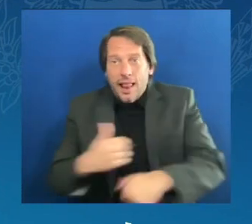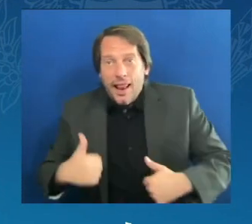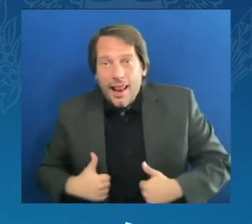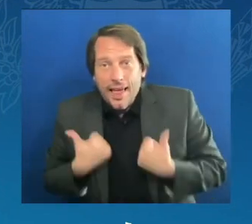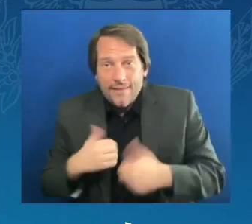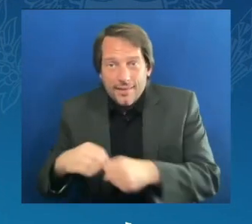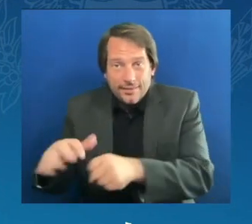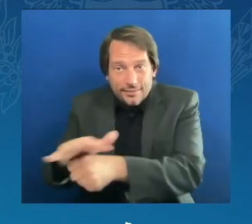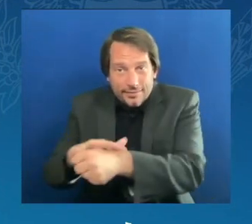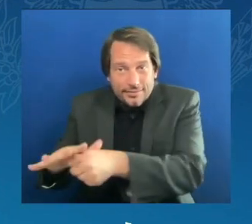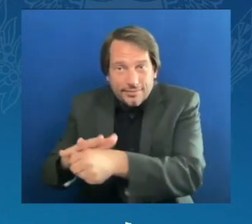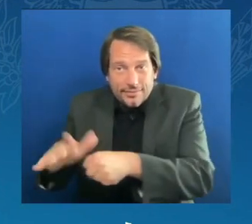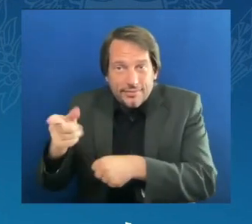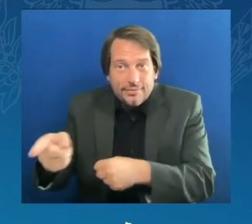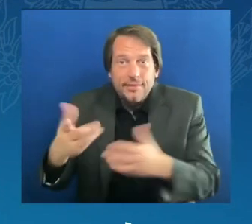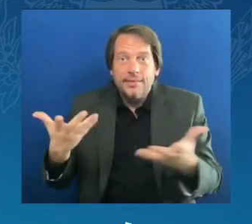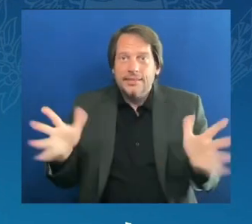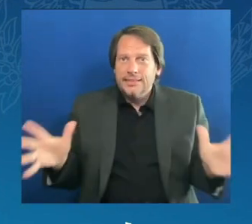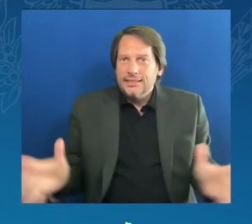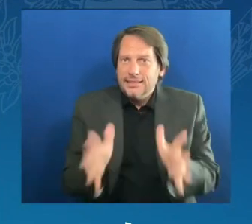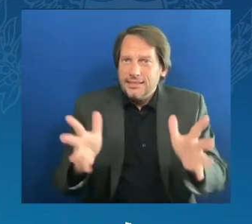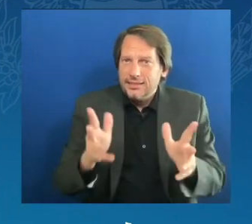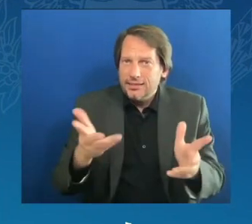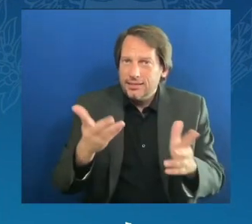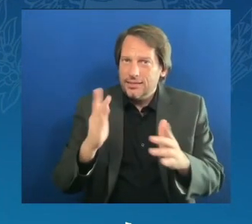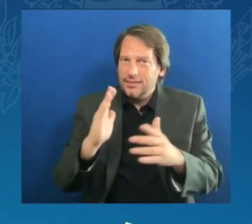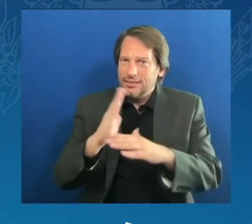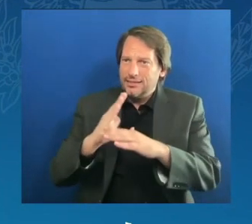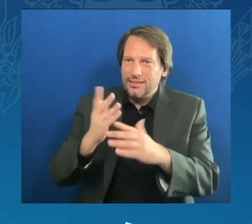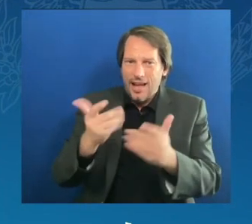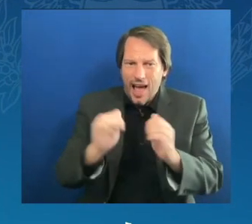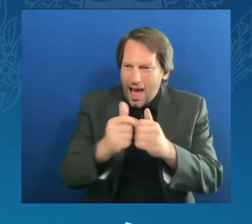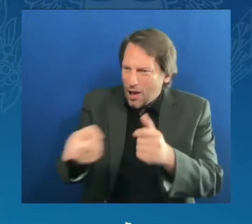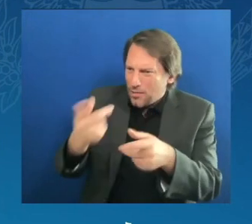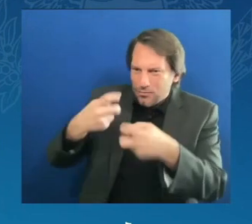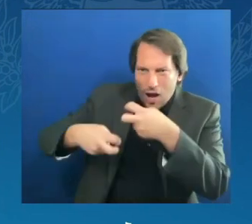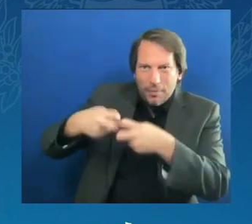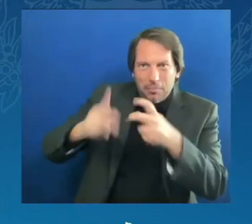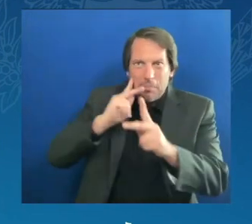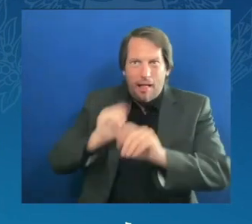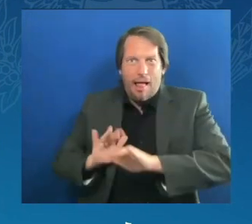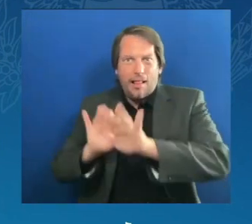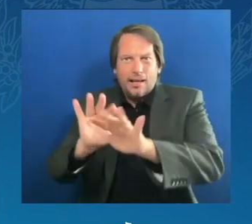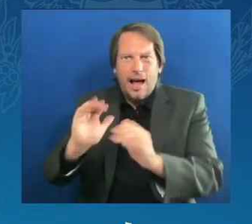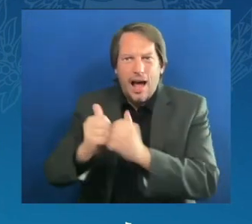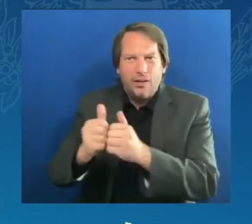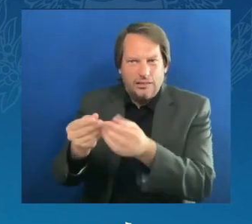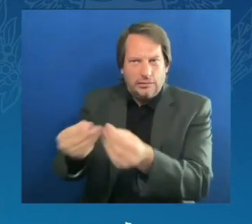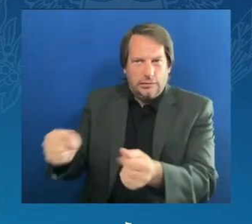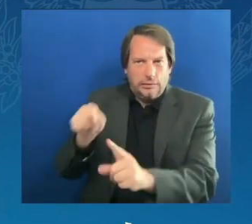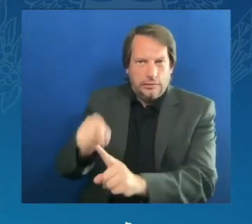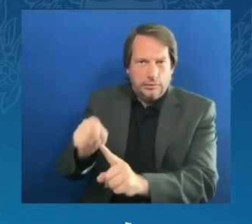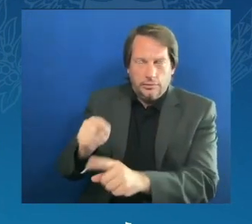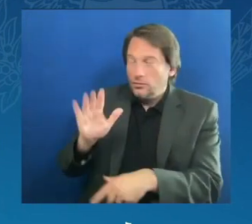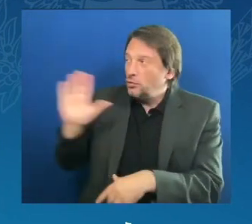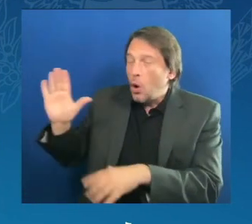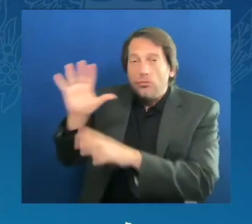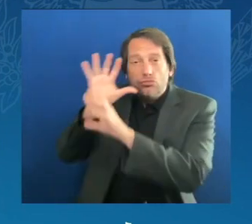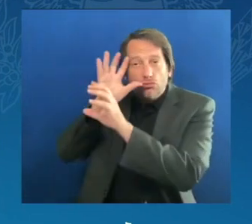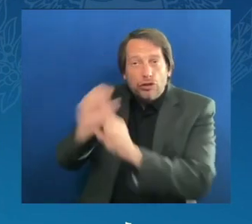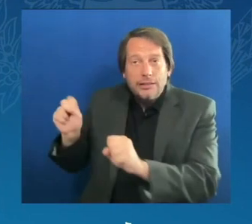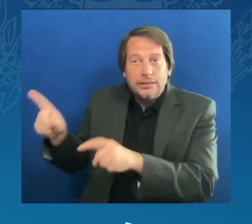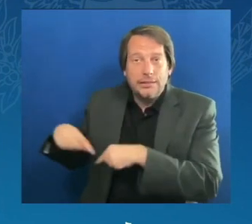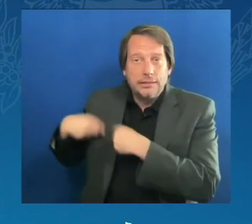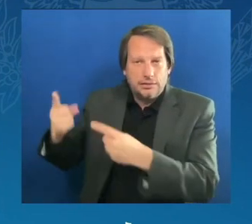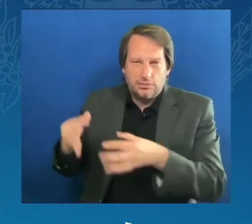important opportunity for us to strengthen U.S.-Guatemalan relations and make further progress on each of the